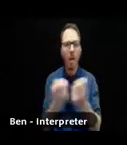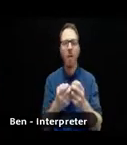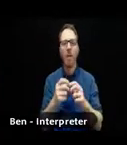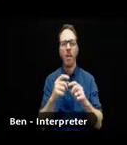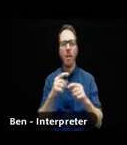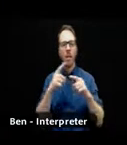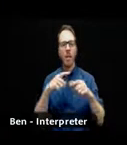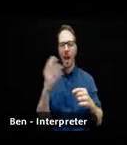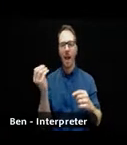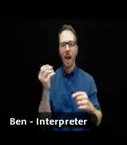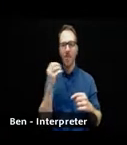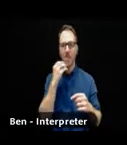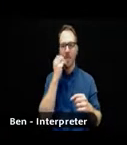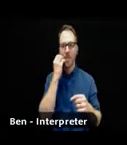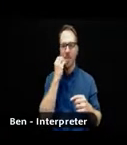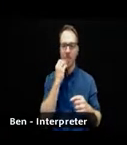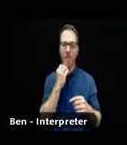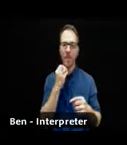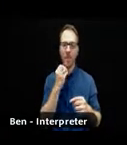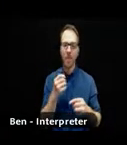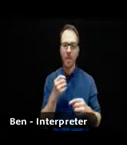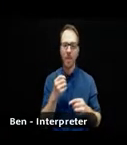so from